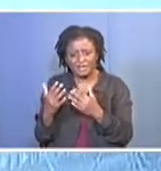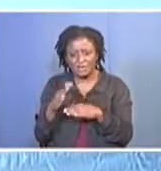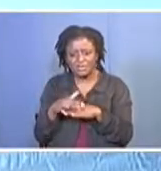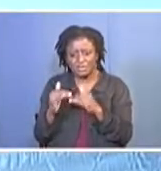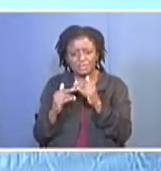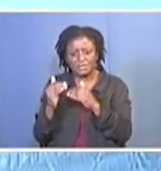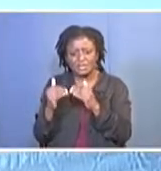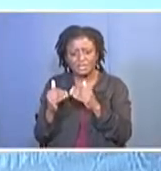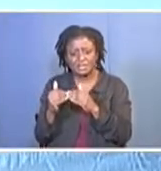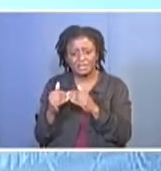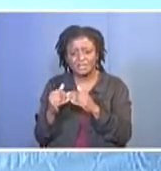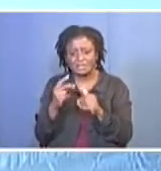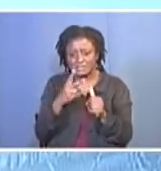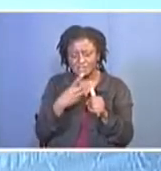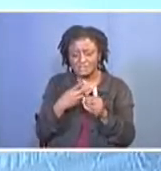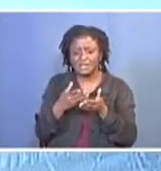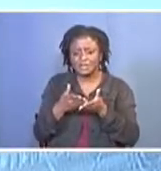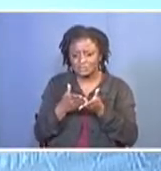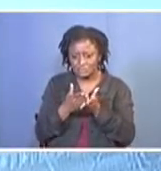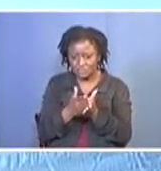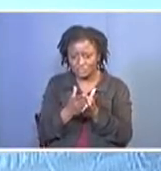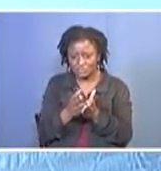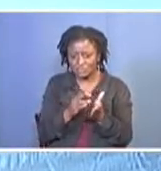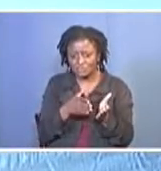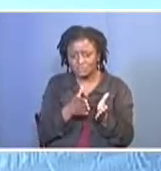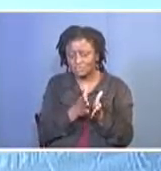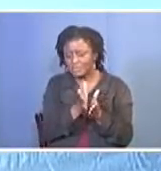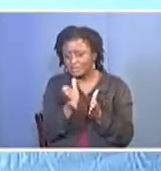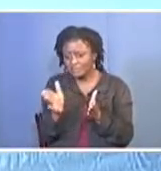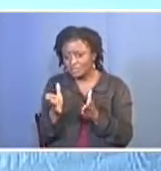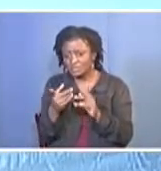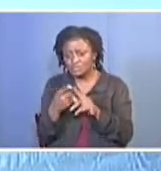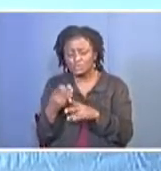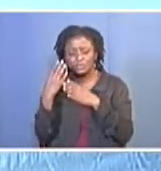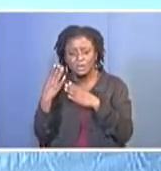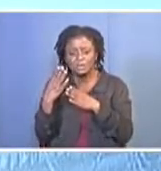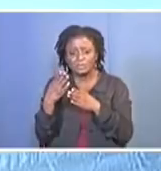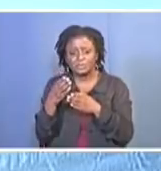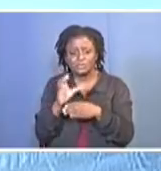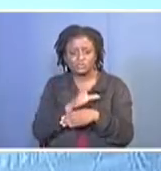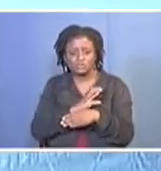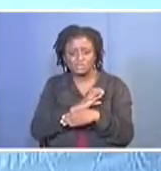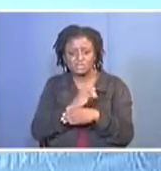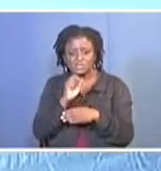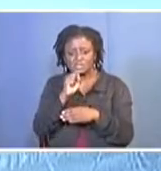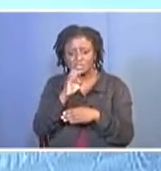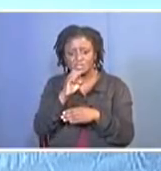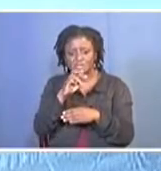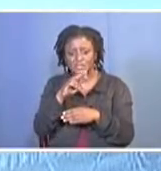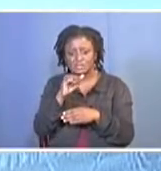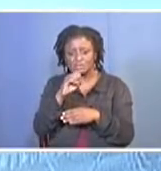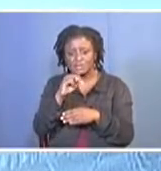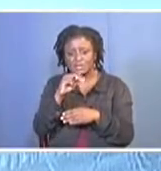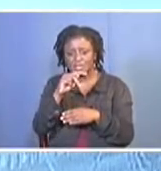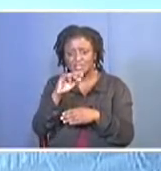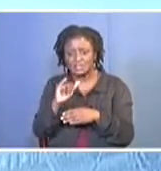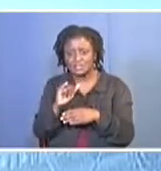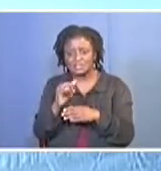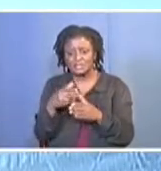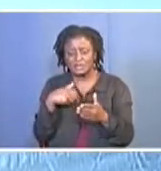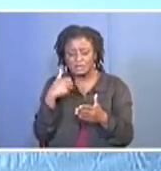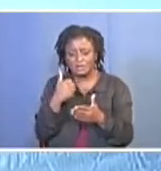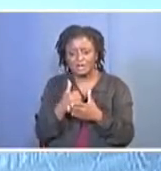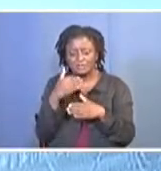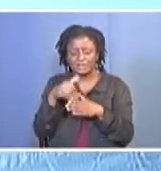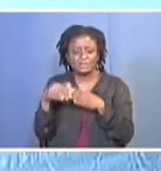cruise diverted to the Bahamas. Crystal Cruises' Crystal Serenity arrived in Bimini yesterday, avoiding a judge's order to seize one of